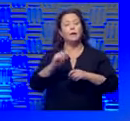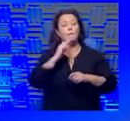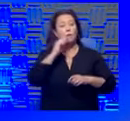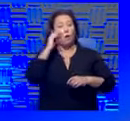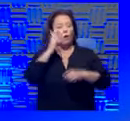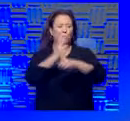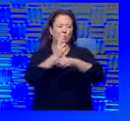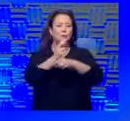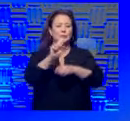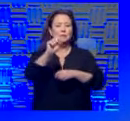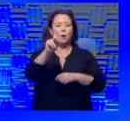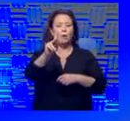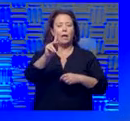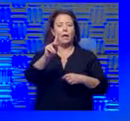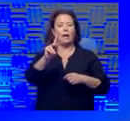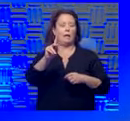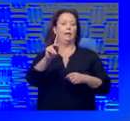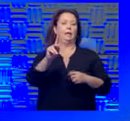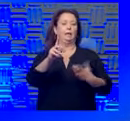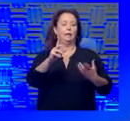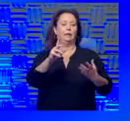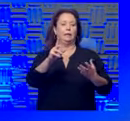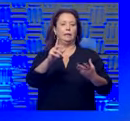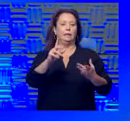it's okay, but it's certainly